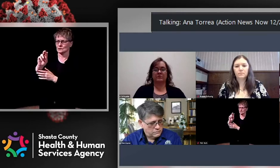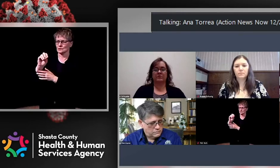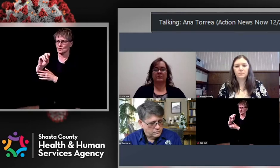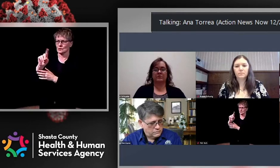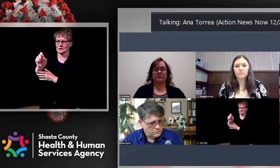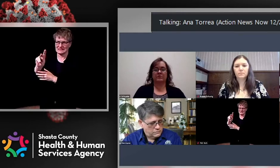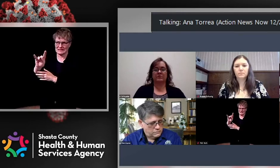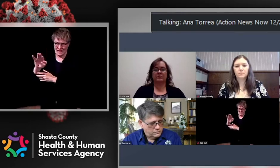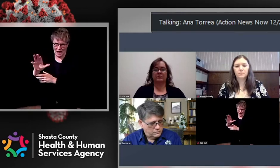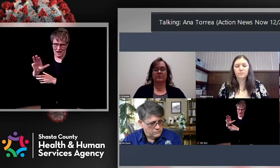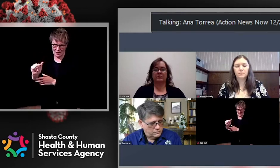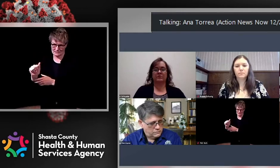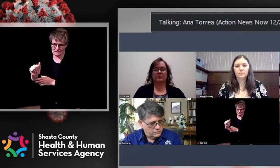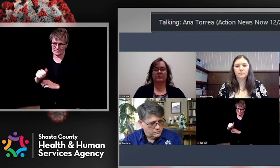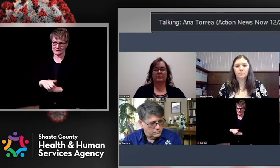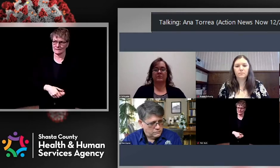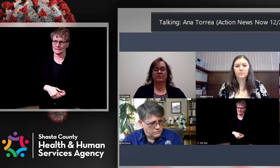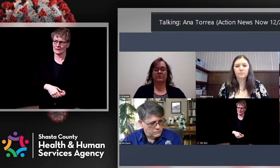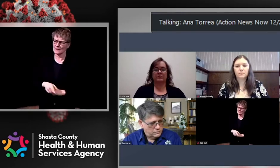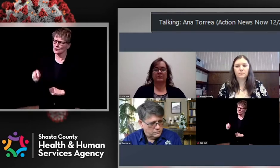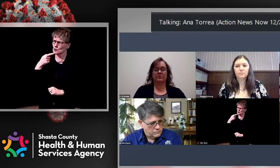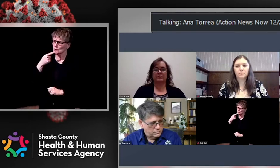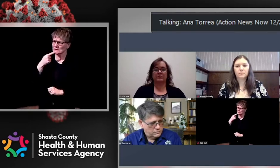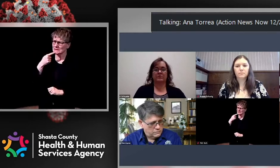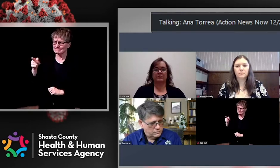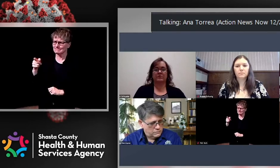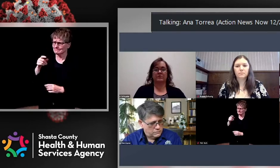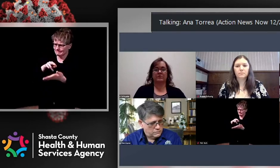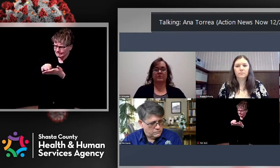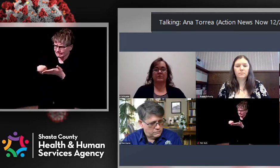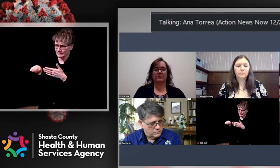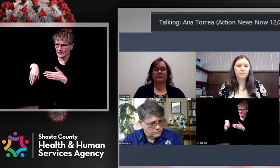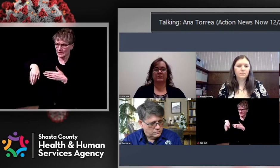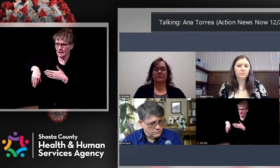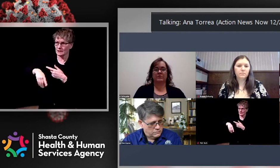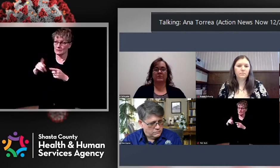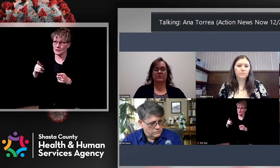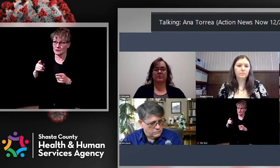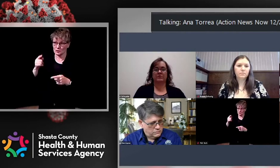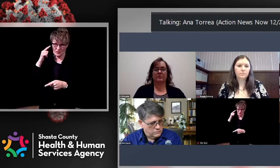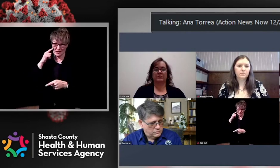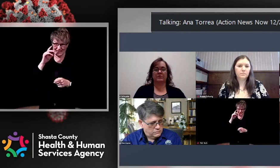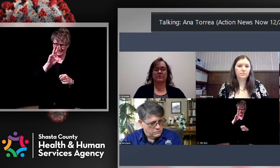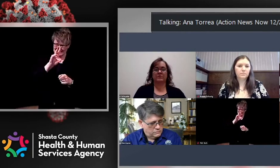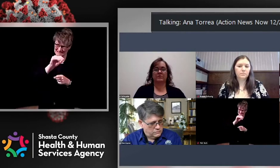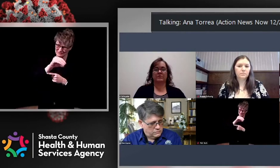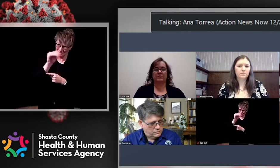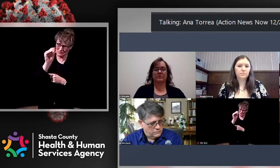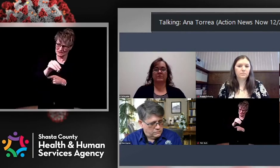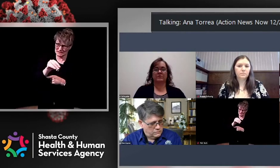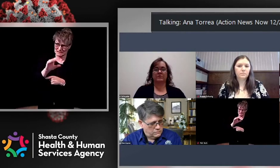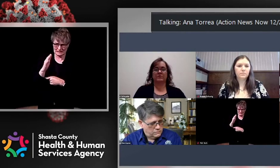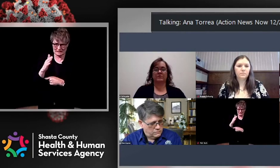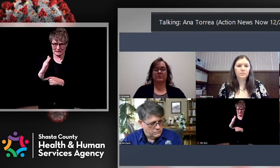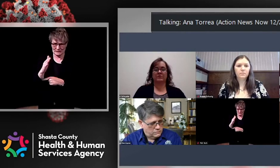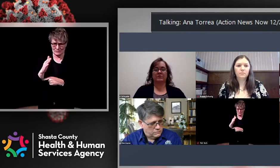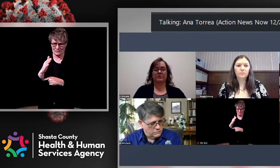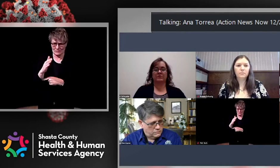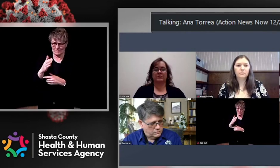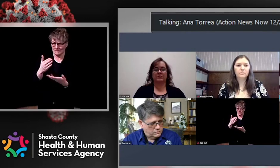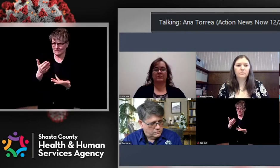but to you, 70%, does that seem to be promising compared to the 95% of Pfizer and Moderna?